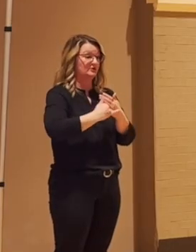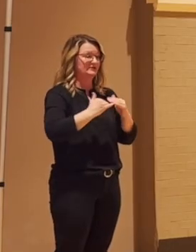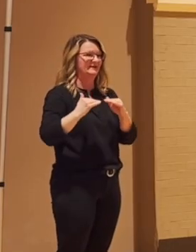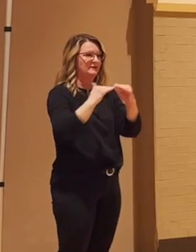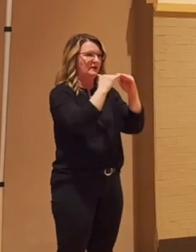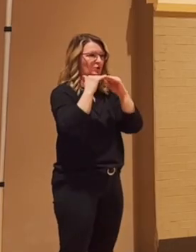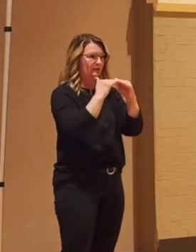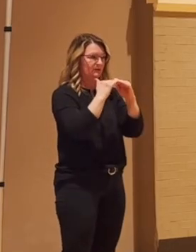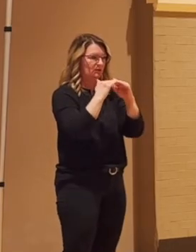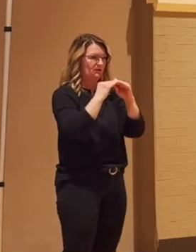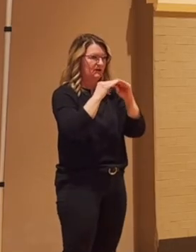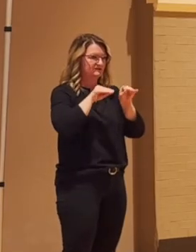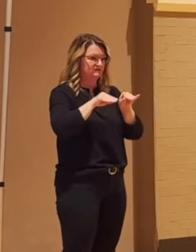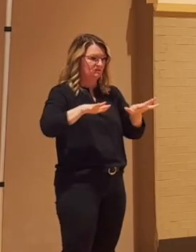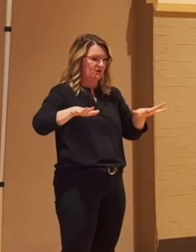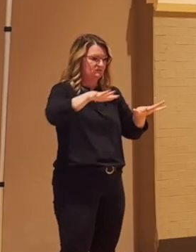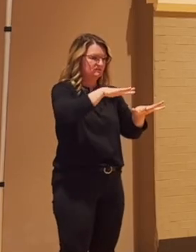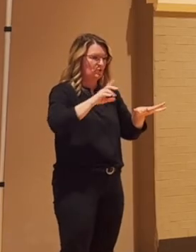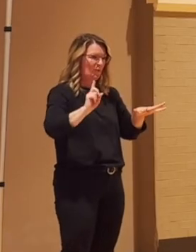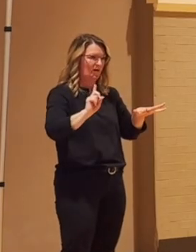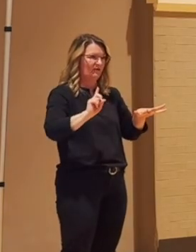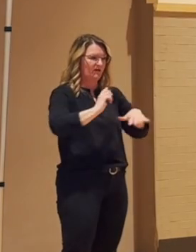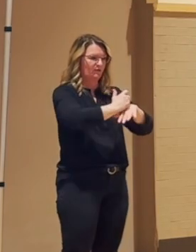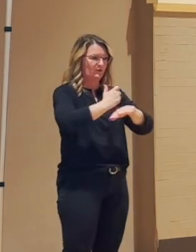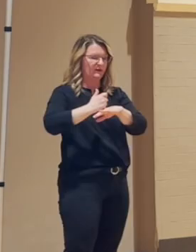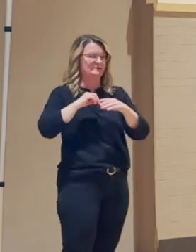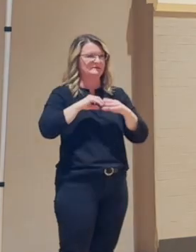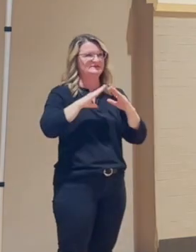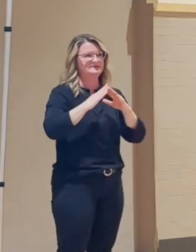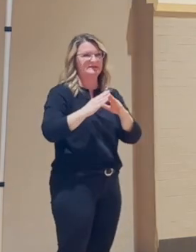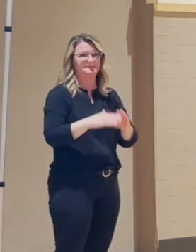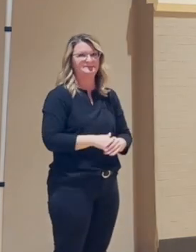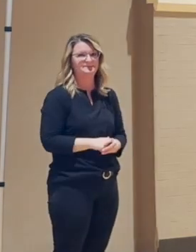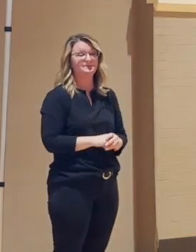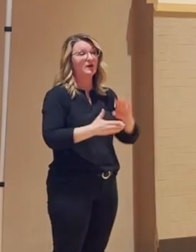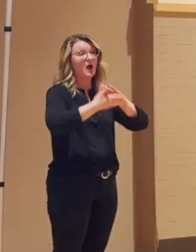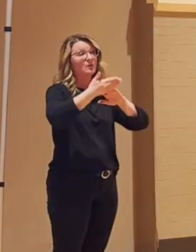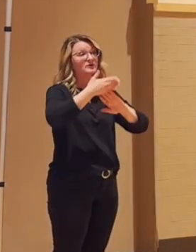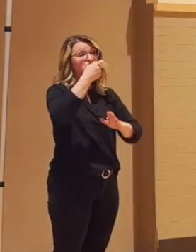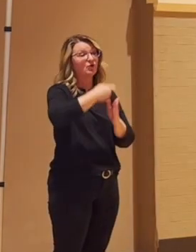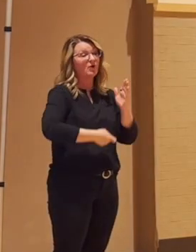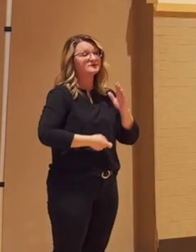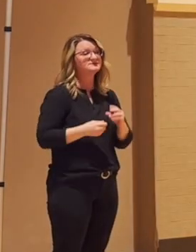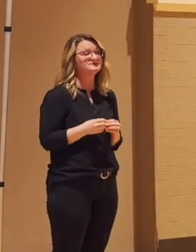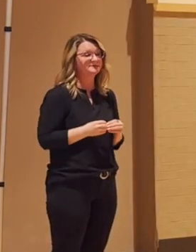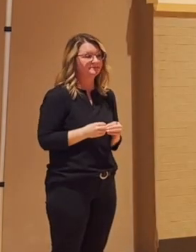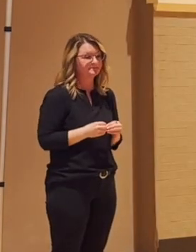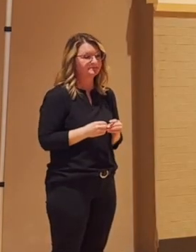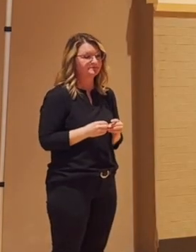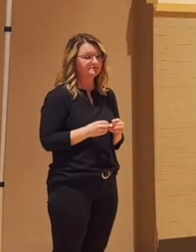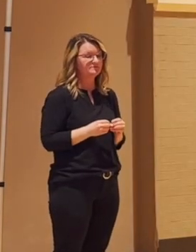equitable and spread and where they are located in the city. The operational costs.